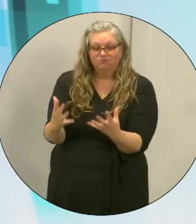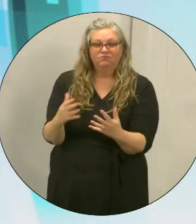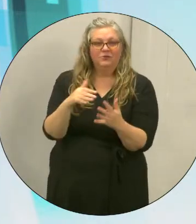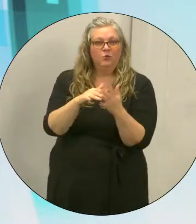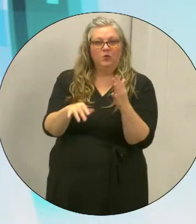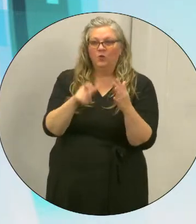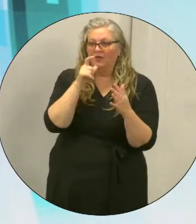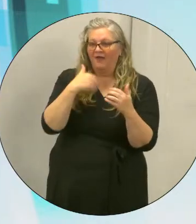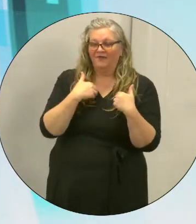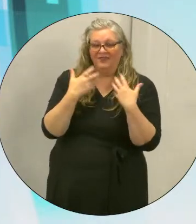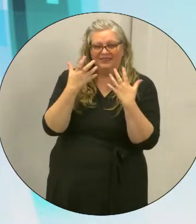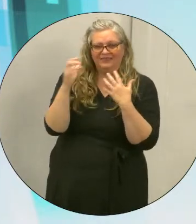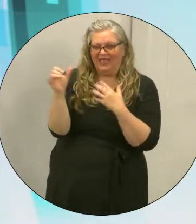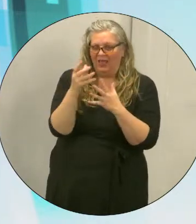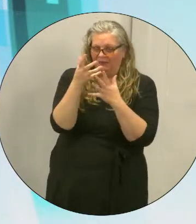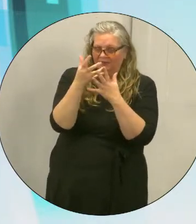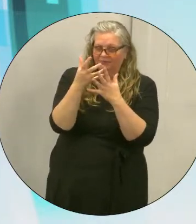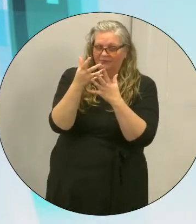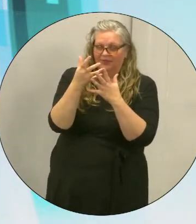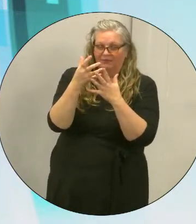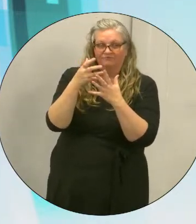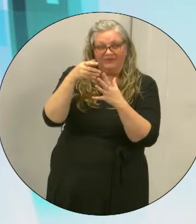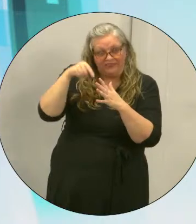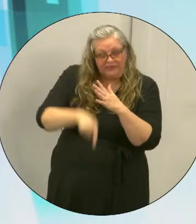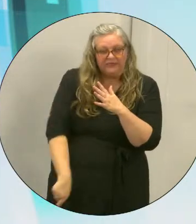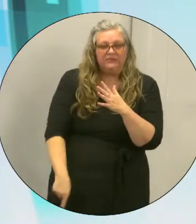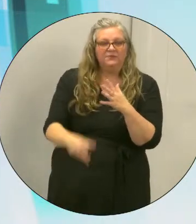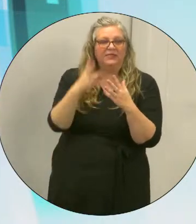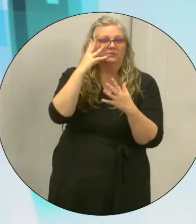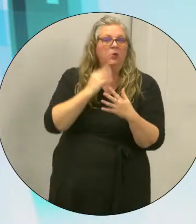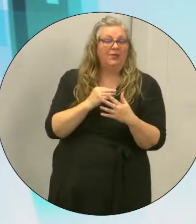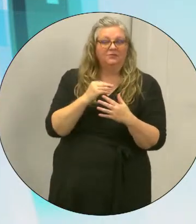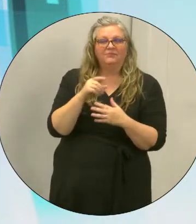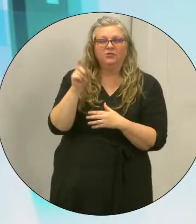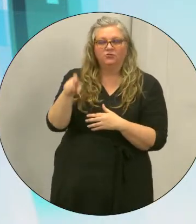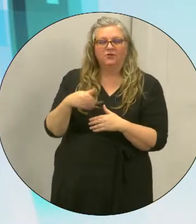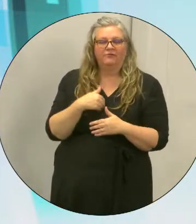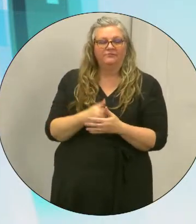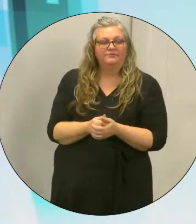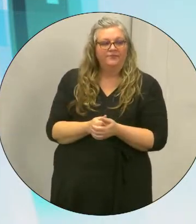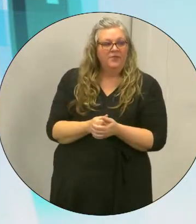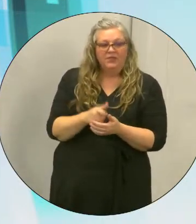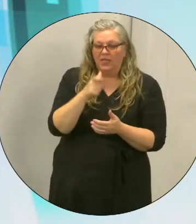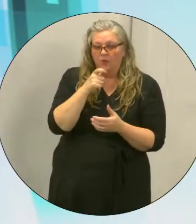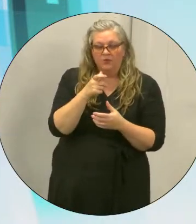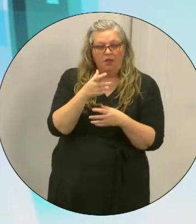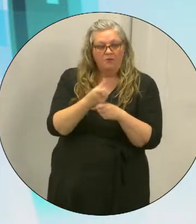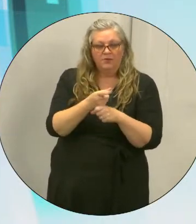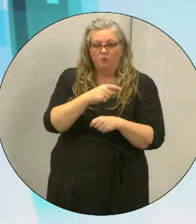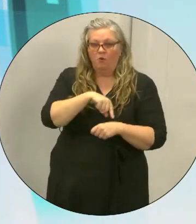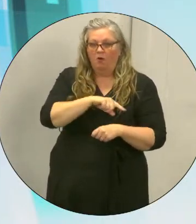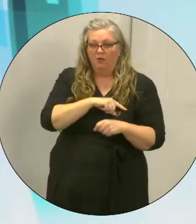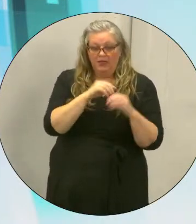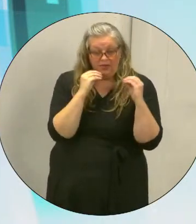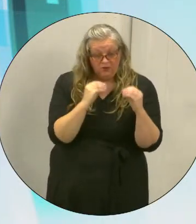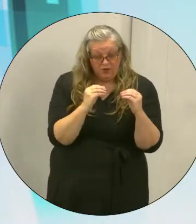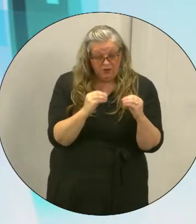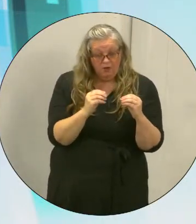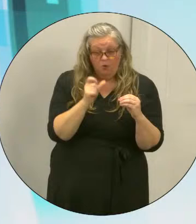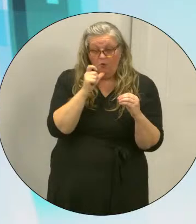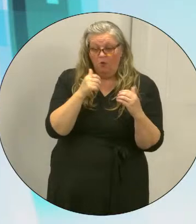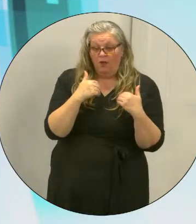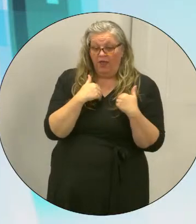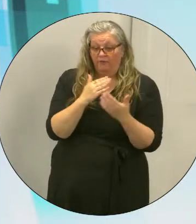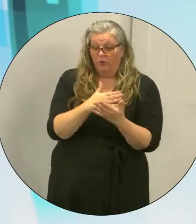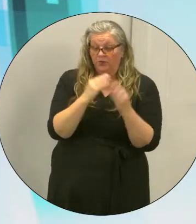rich educational experience next year that they have had and deserve. They will not receive quality music education, nor have their music teacher